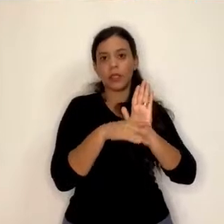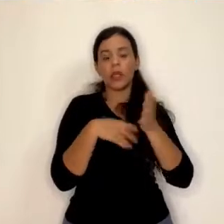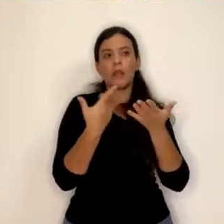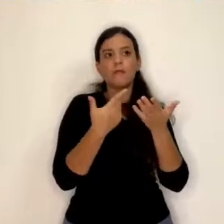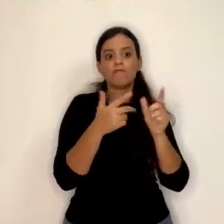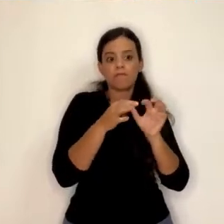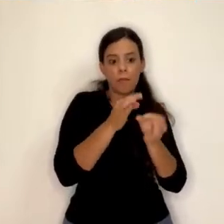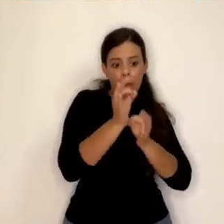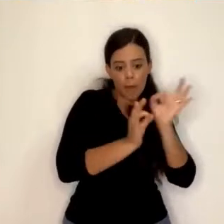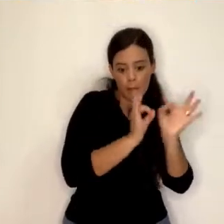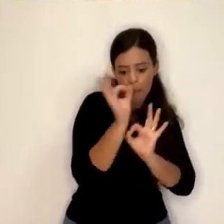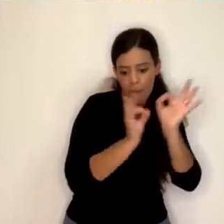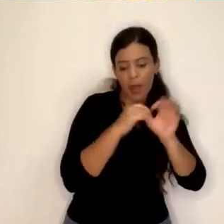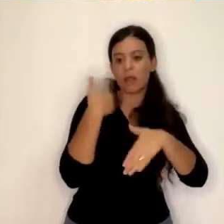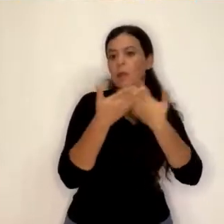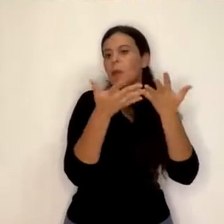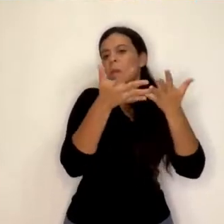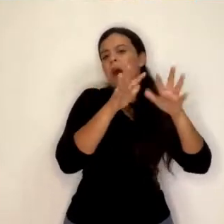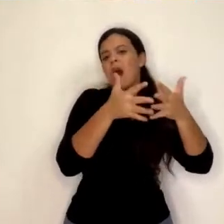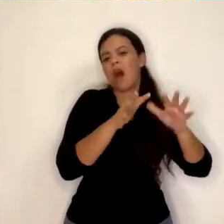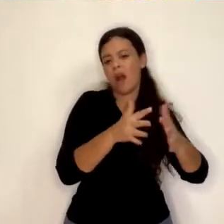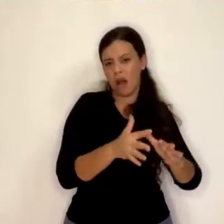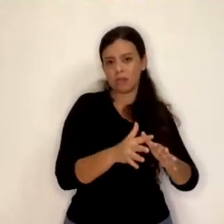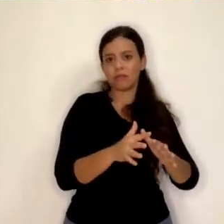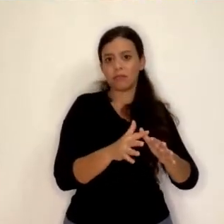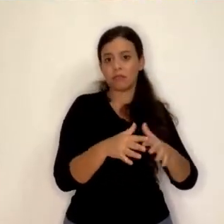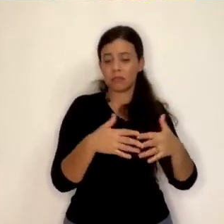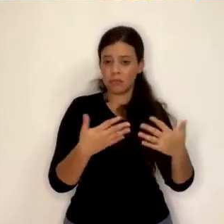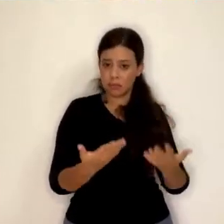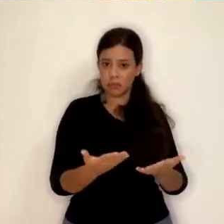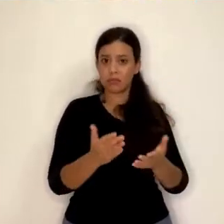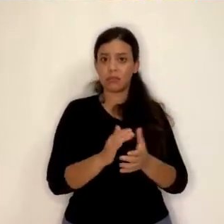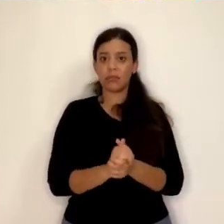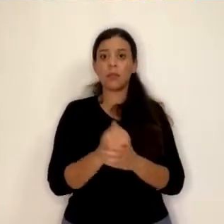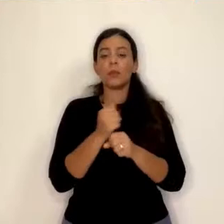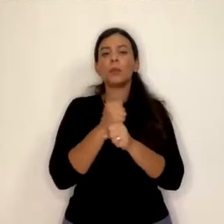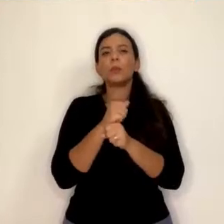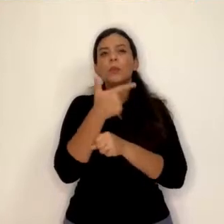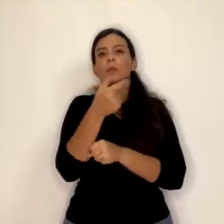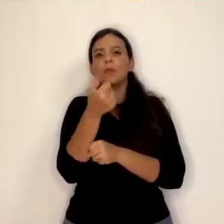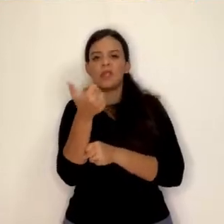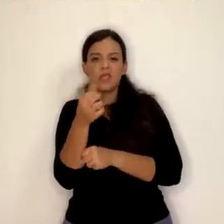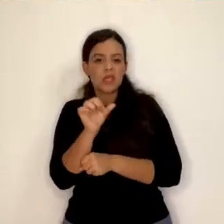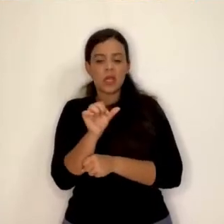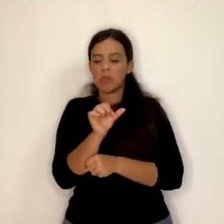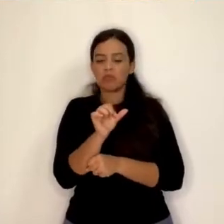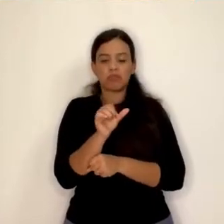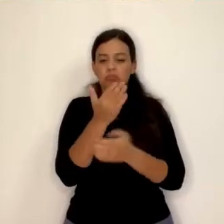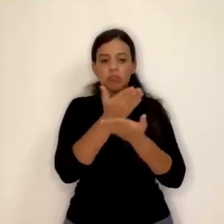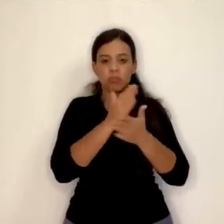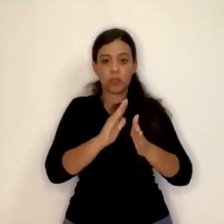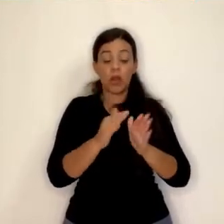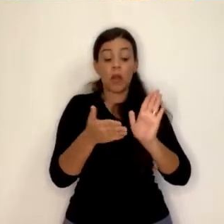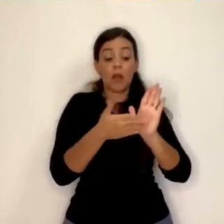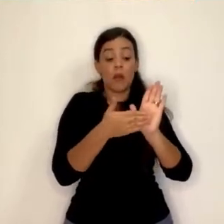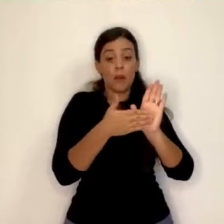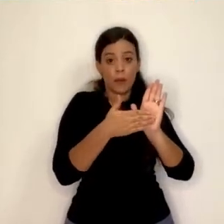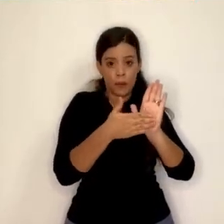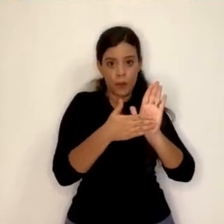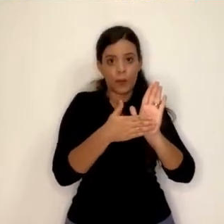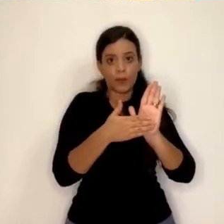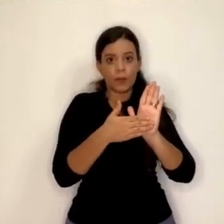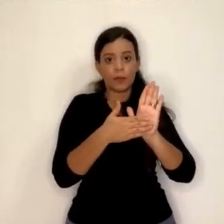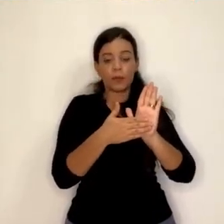normative legislation that has been dismantled right after the institutional coup d'etat of 2016.